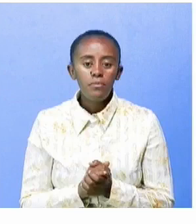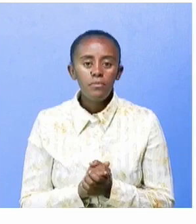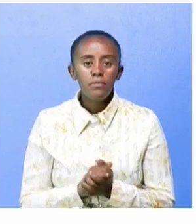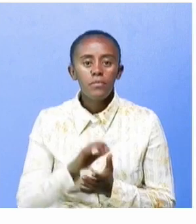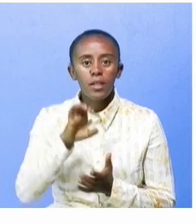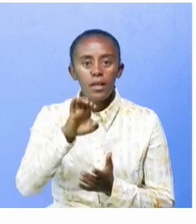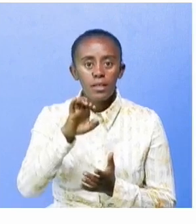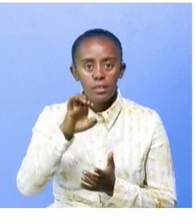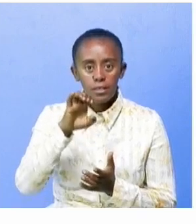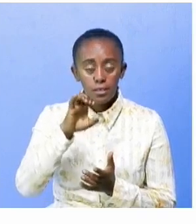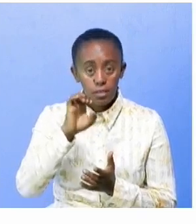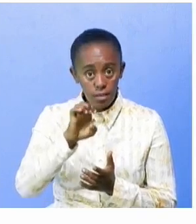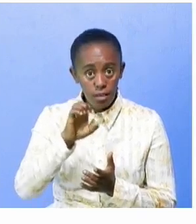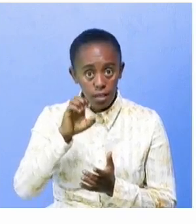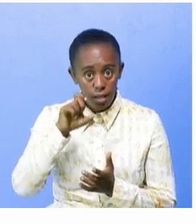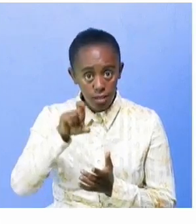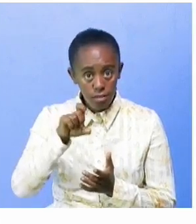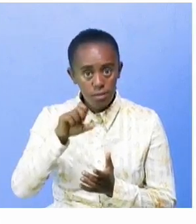Expand